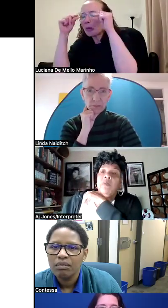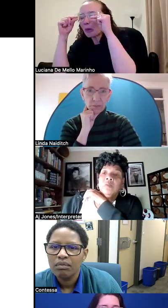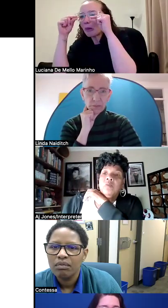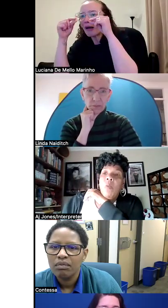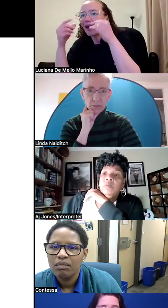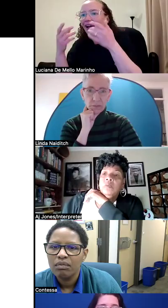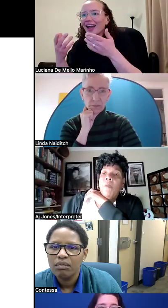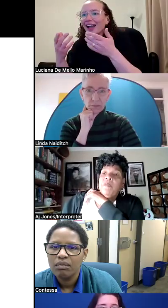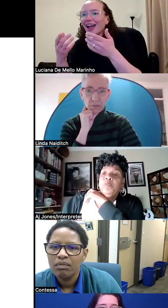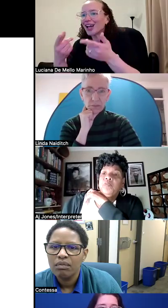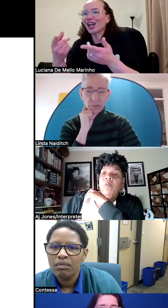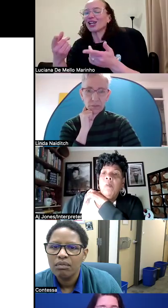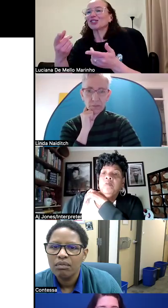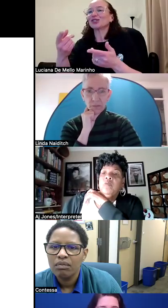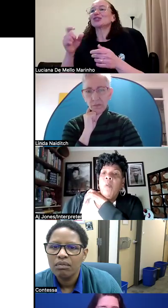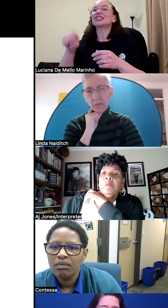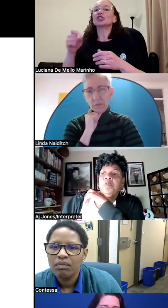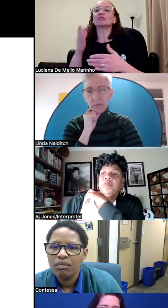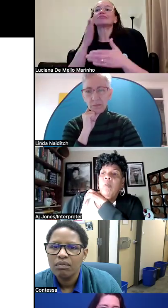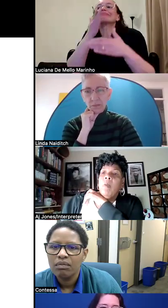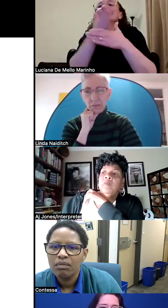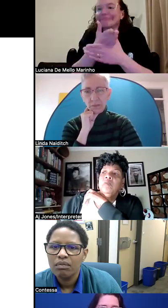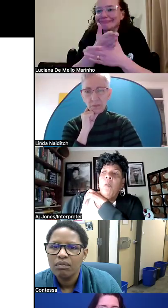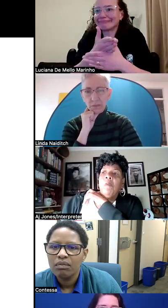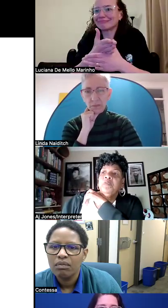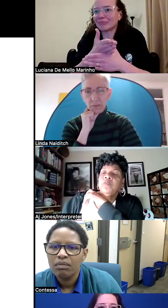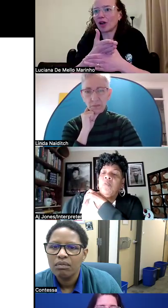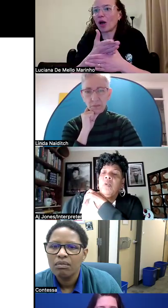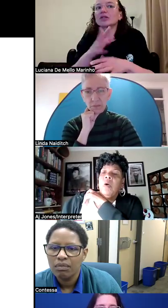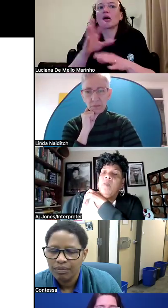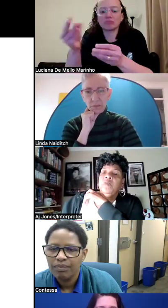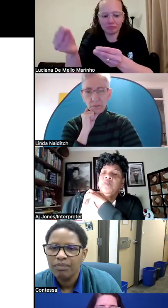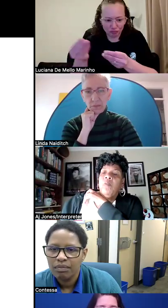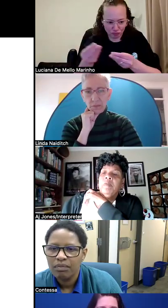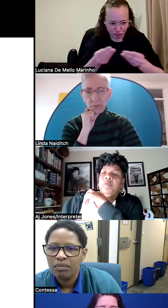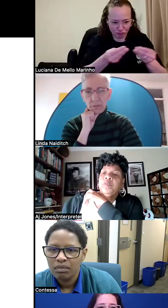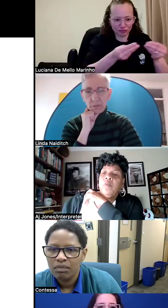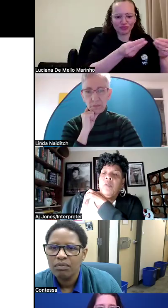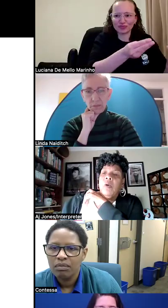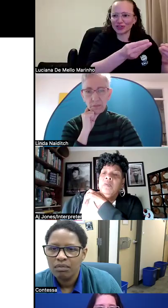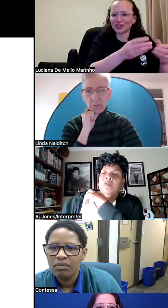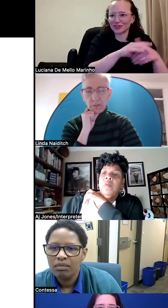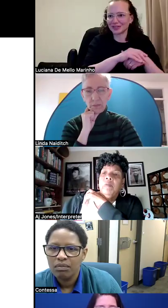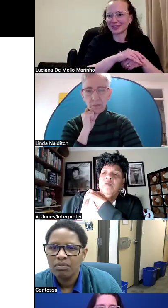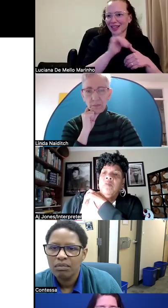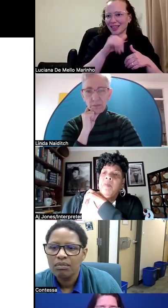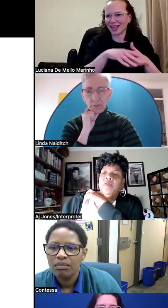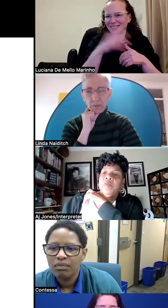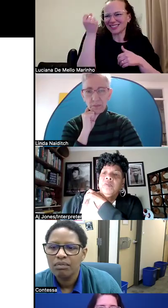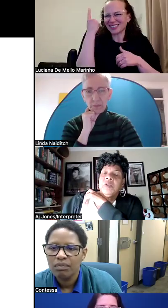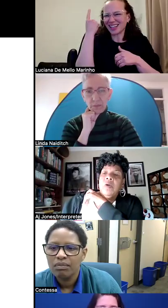What if the patient is in pain and their eyes are still closed? So you do need to interrupt and provide